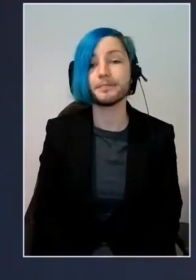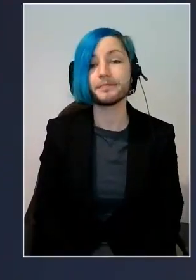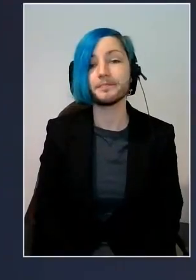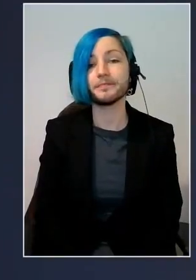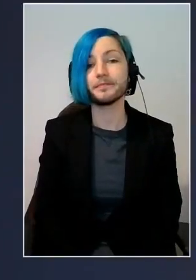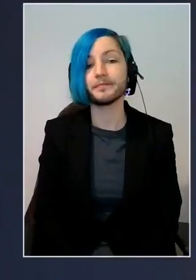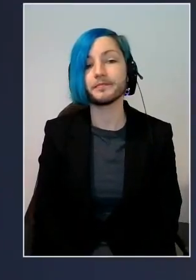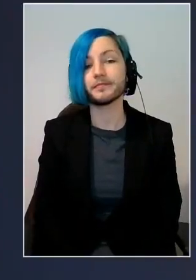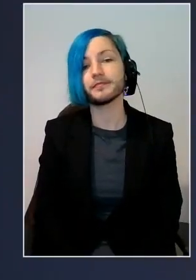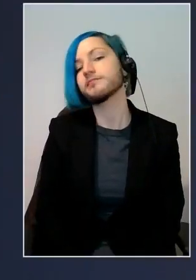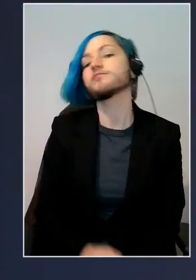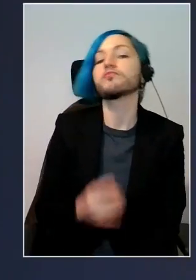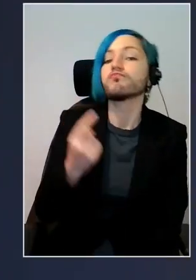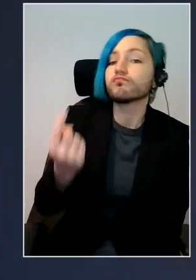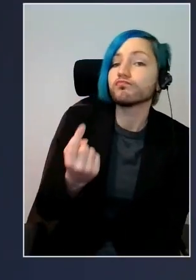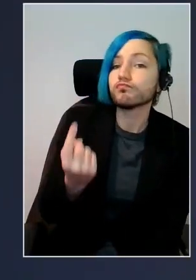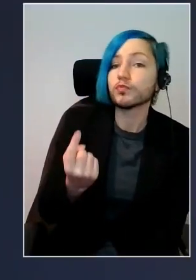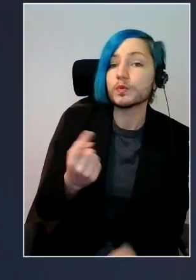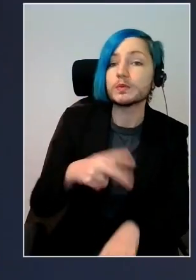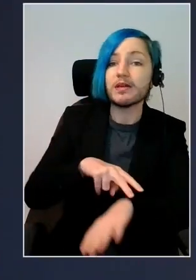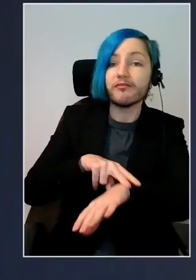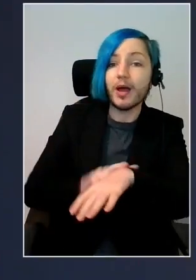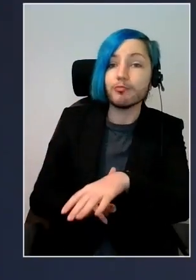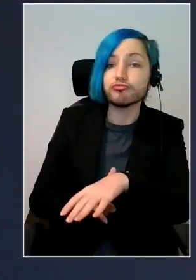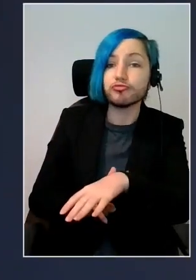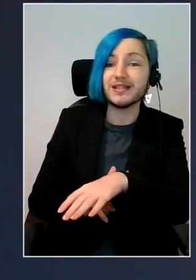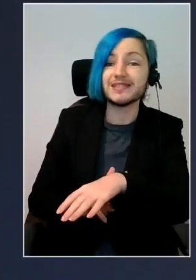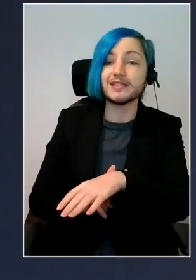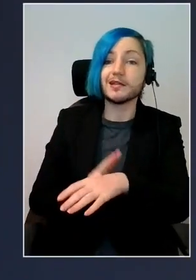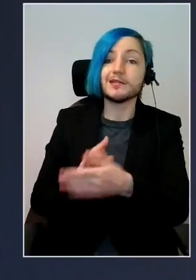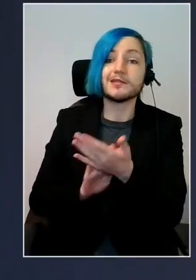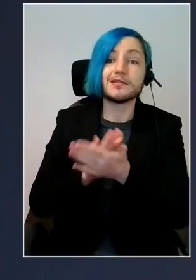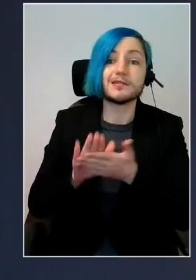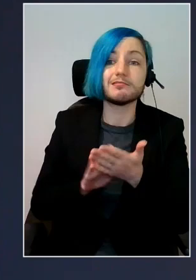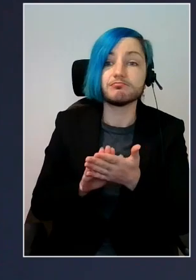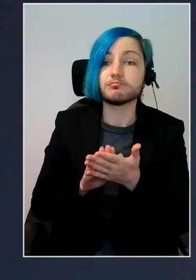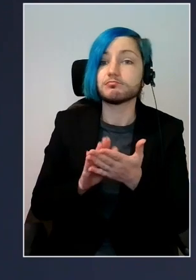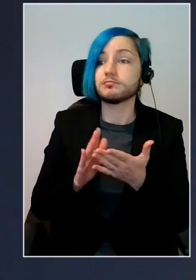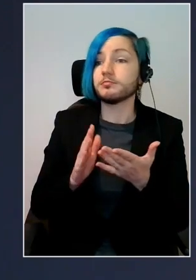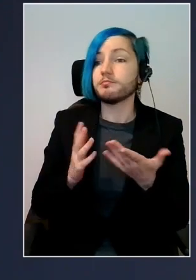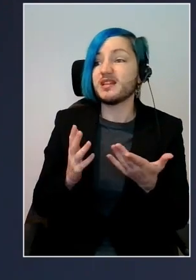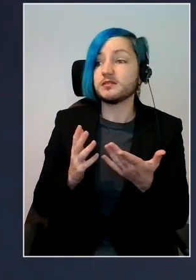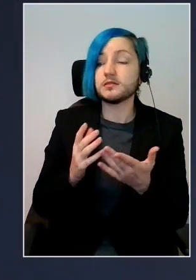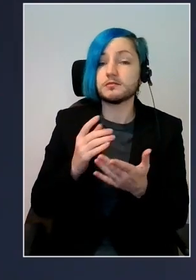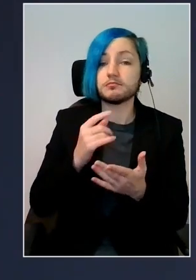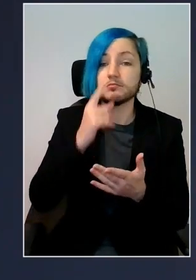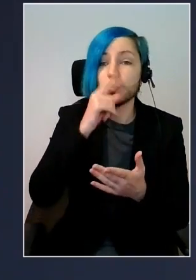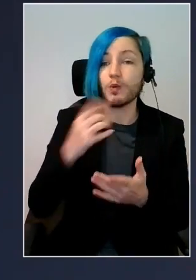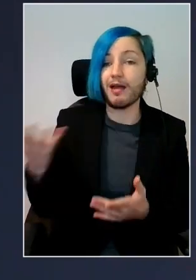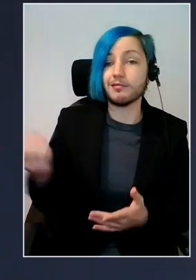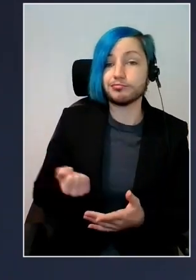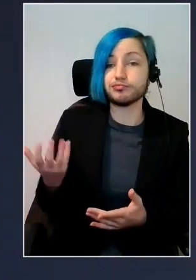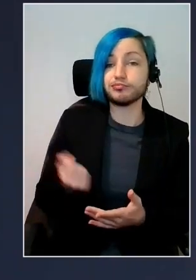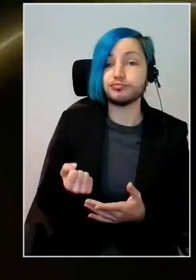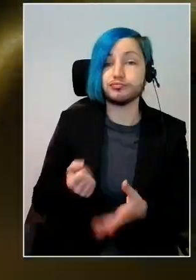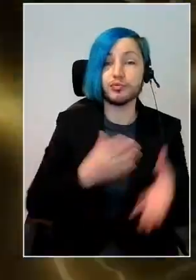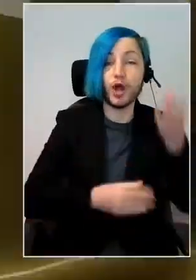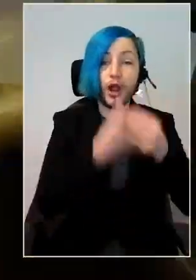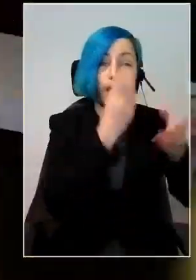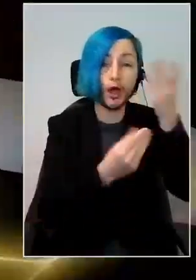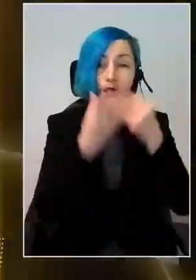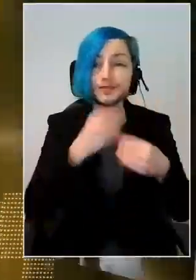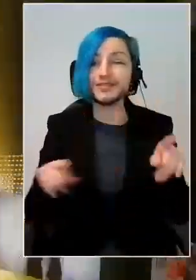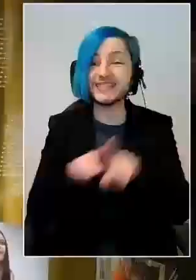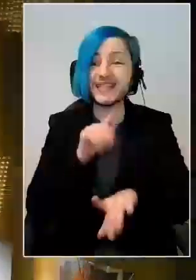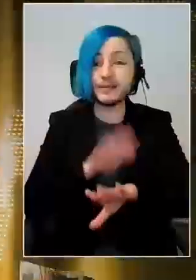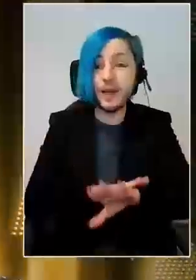If you are an apprentice, put it simply, it gives you that opportunity to earn while you learn. And from an employer's point of view, you get somebody to come